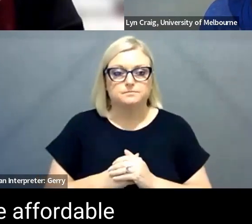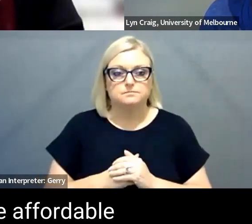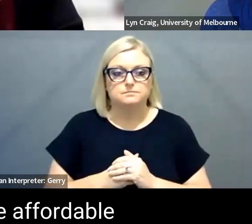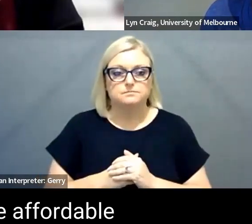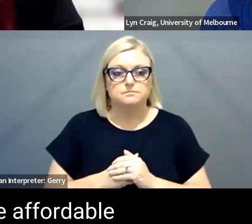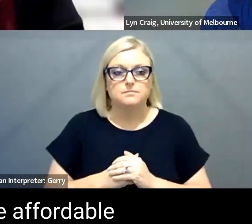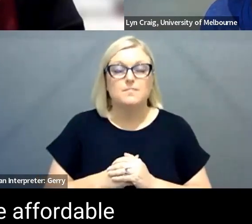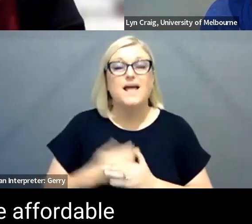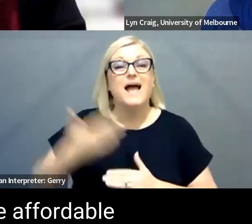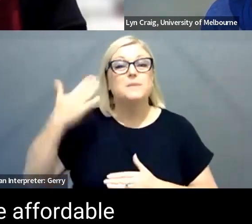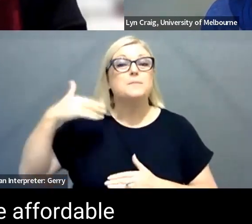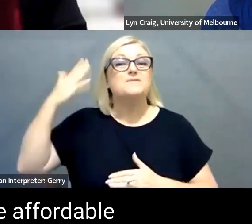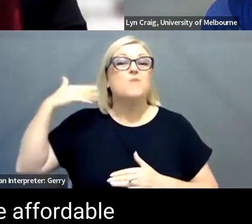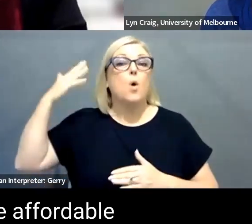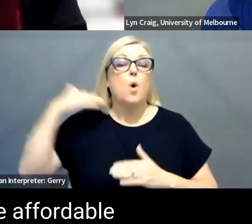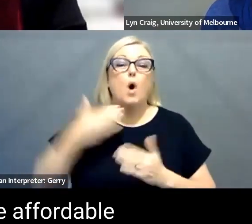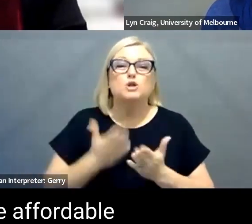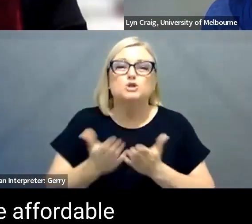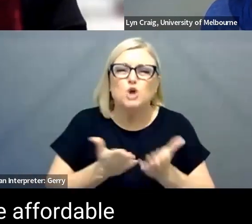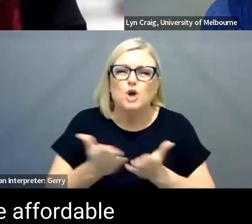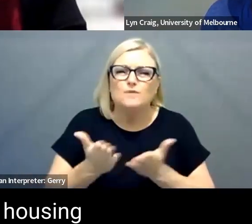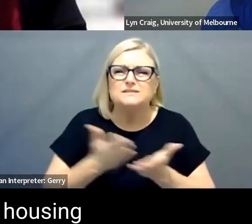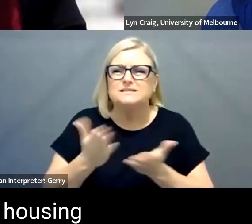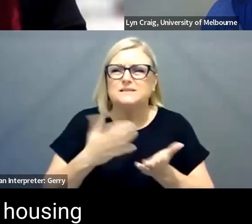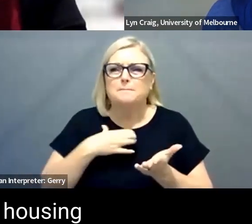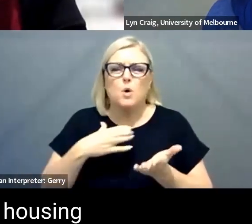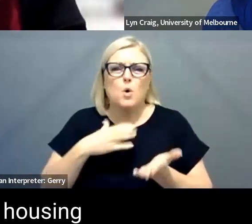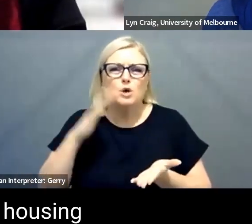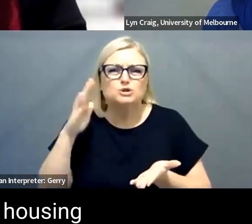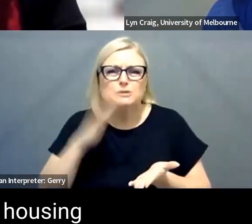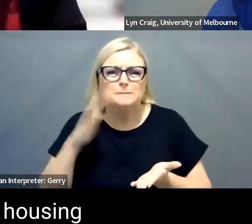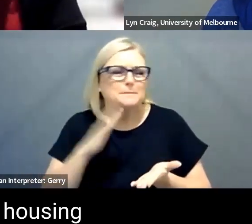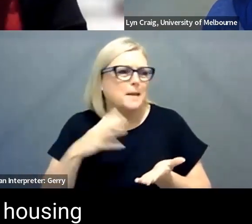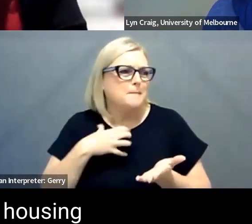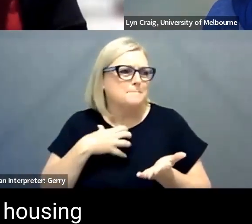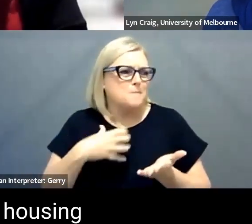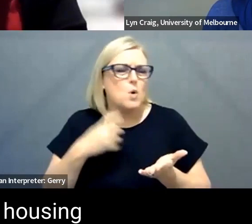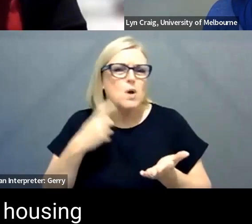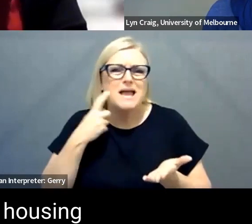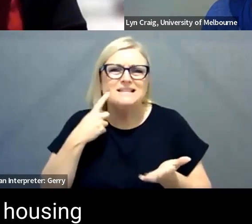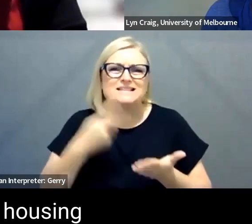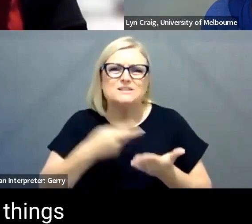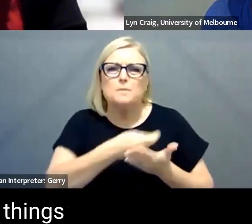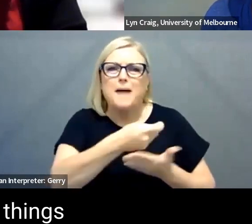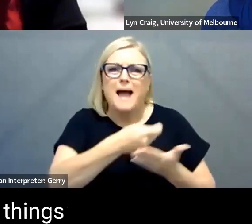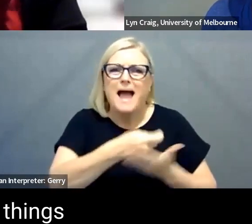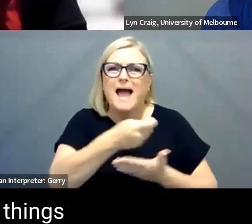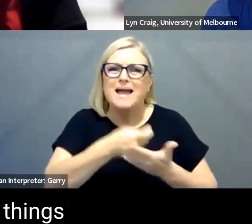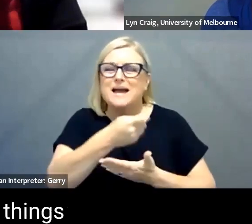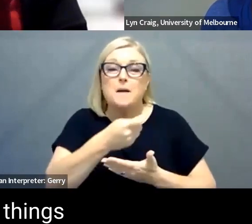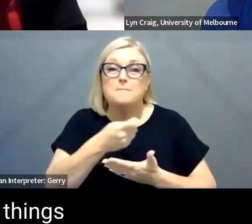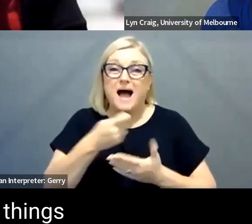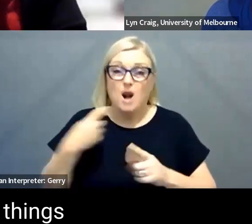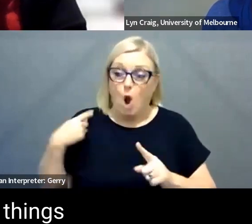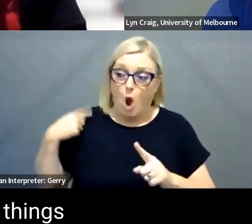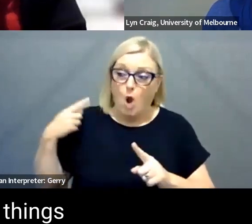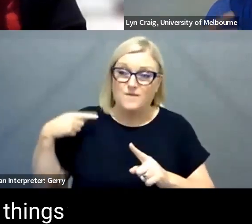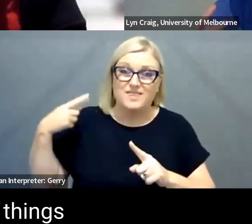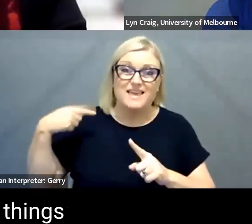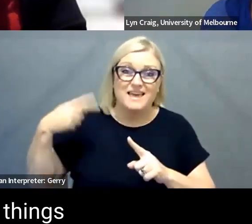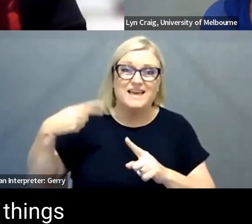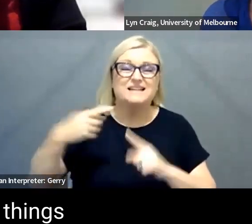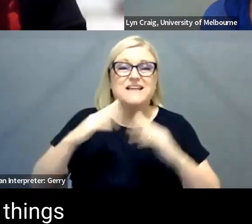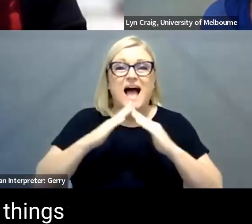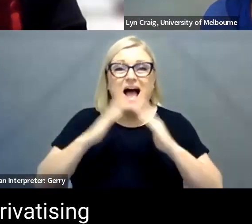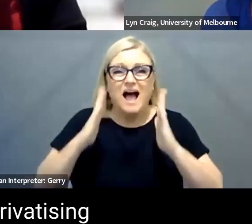more affordable to ordinary wage earners, like housing, have just ratcheted up and up and up as things have